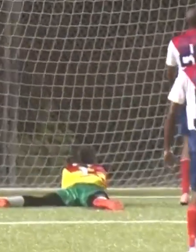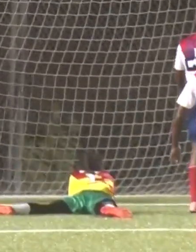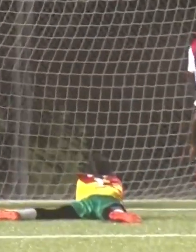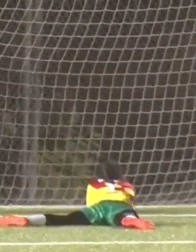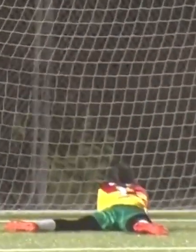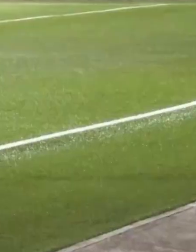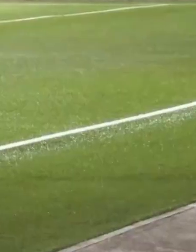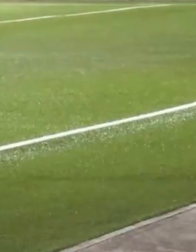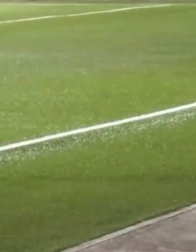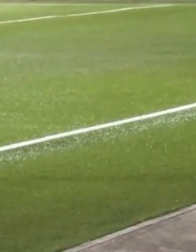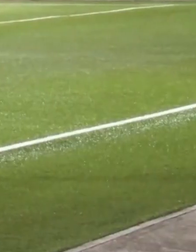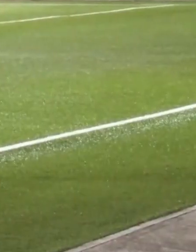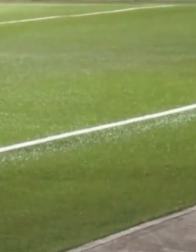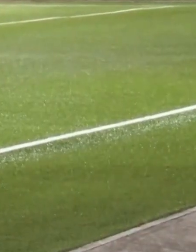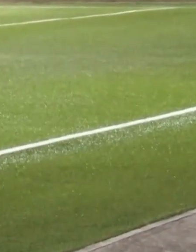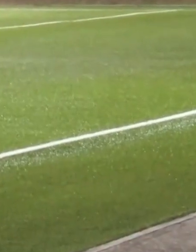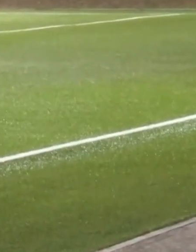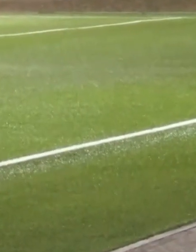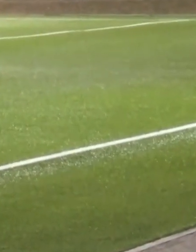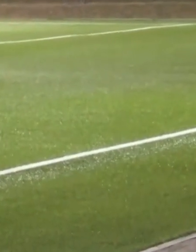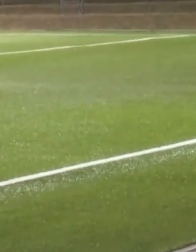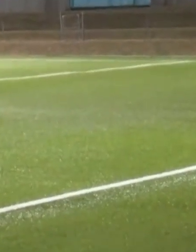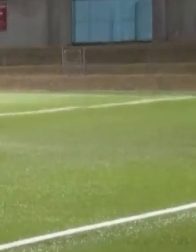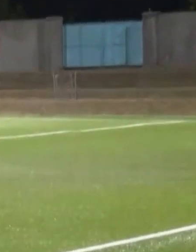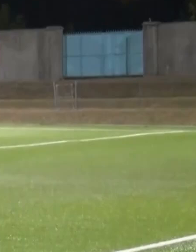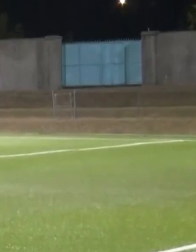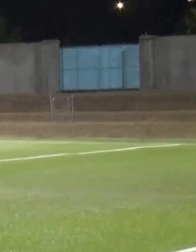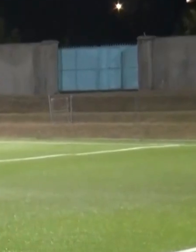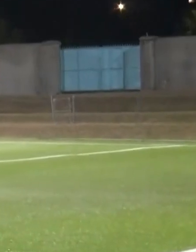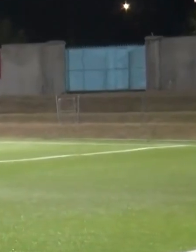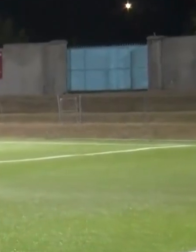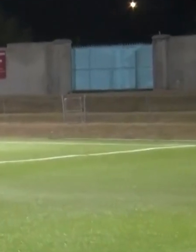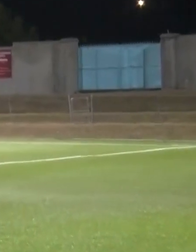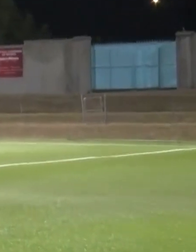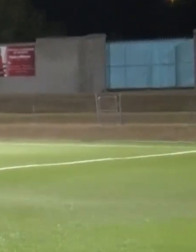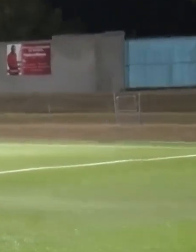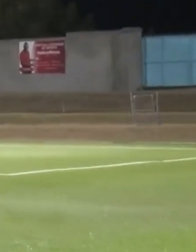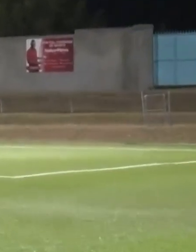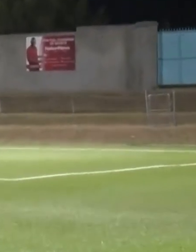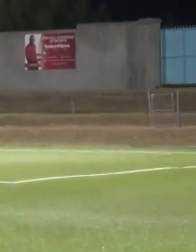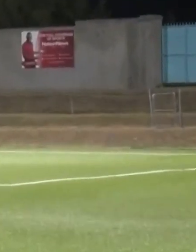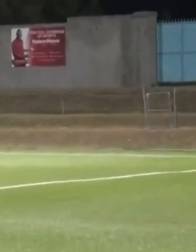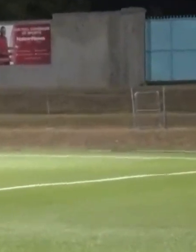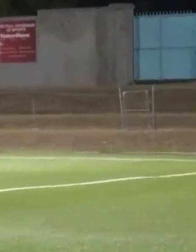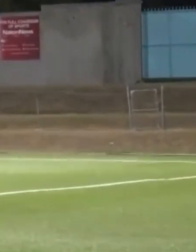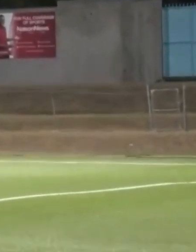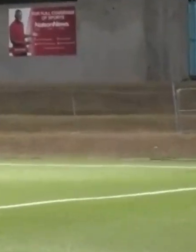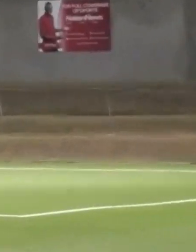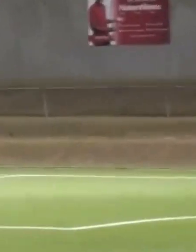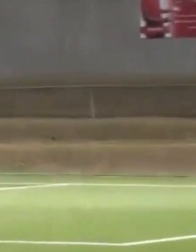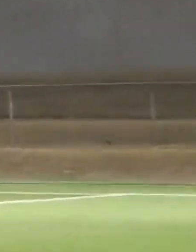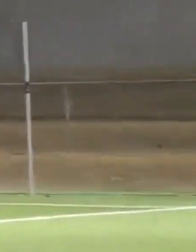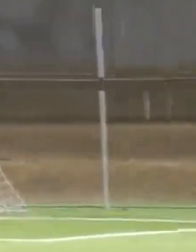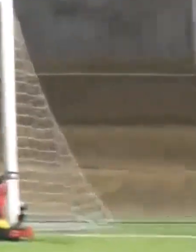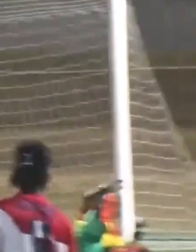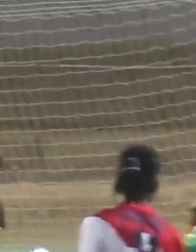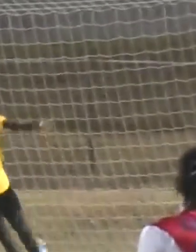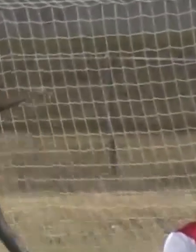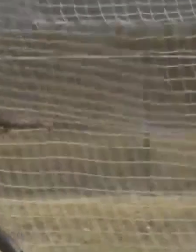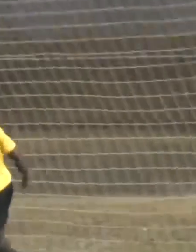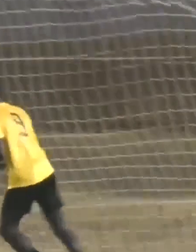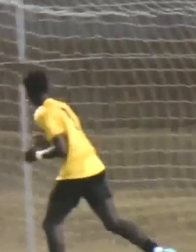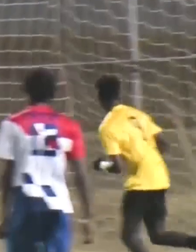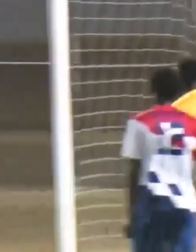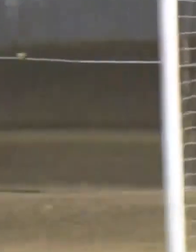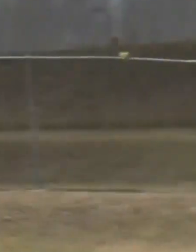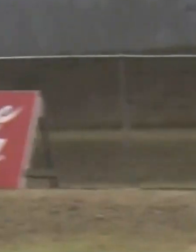1-0. Skip ahead, switch of ends. 48th minute now. Long searching ball into the 18. Jerron Otherson showing